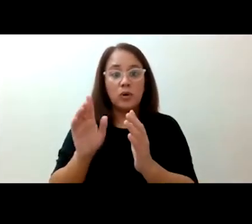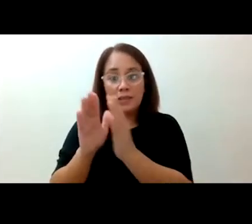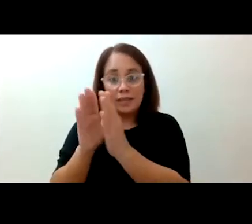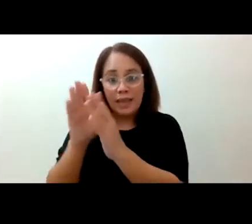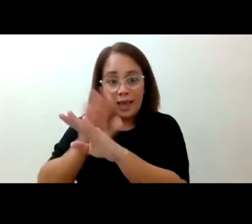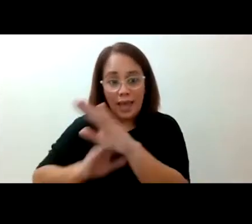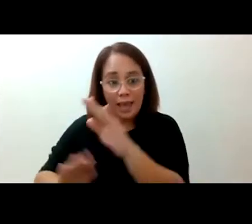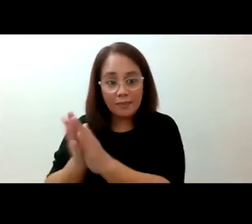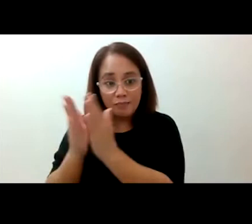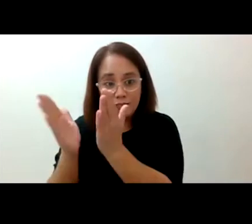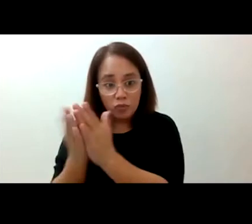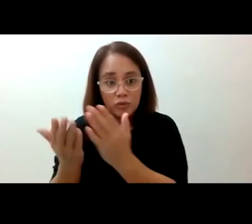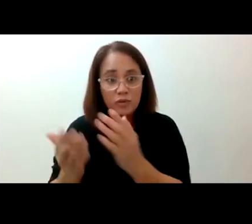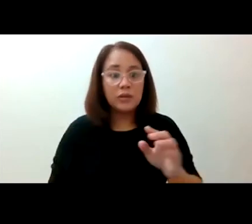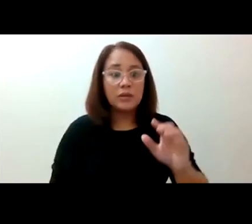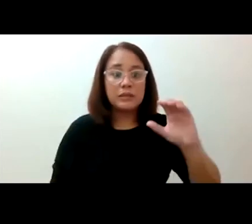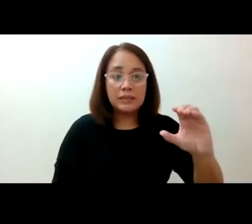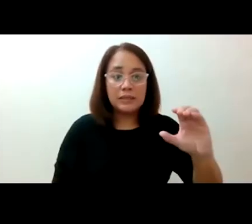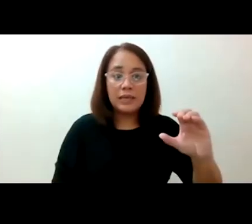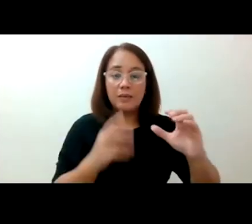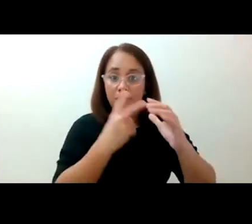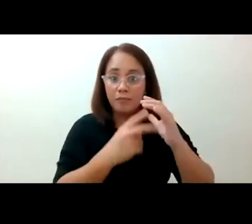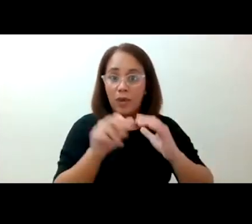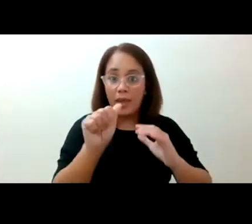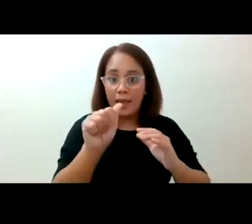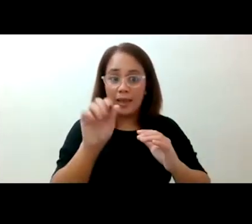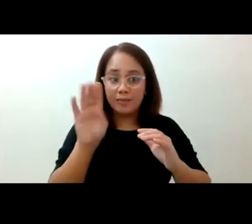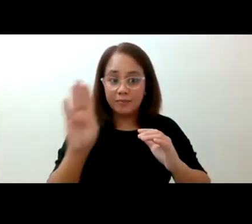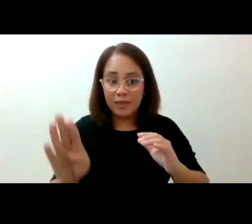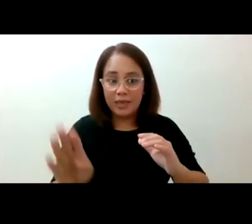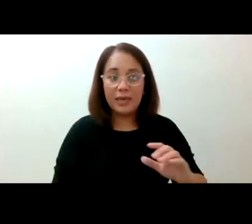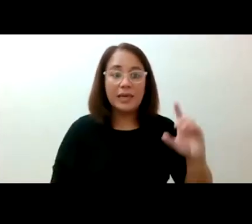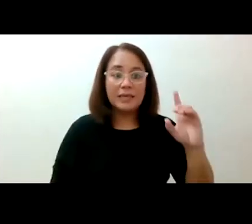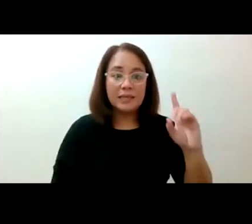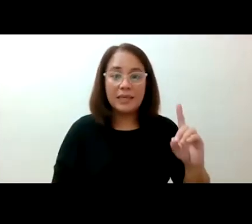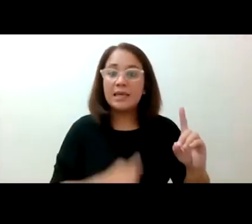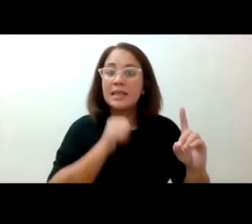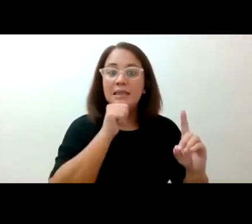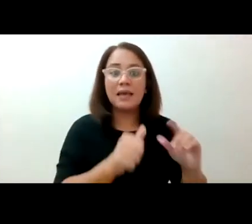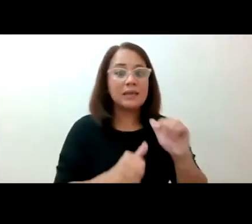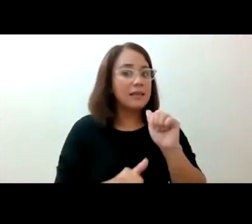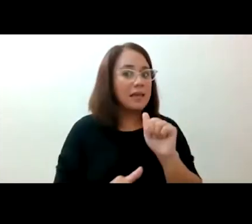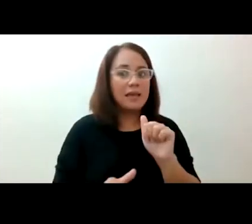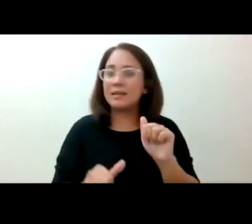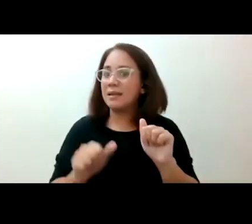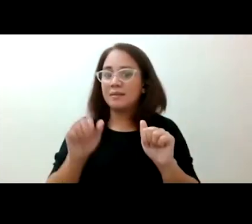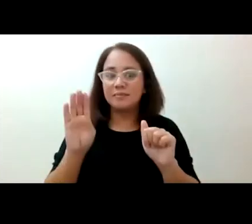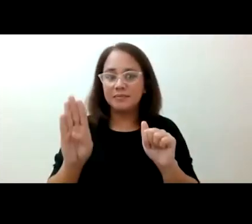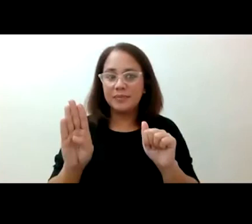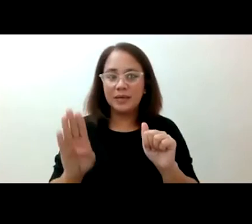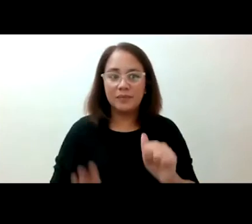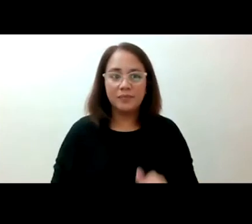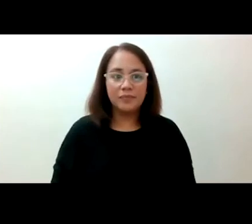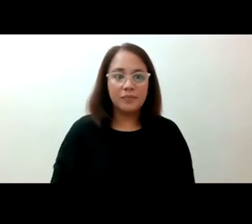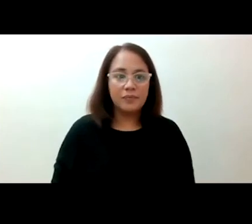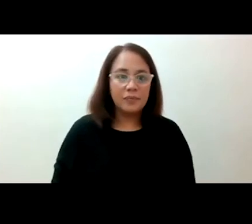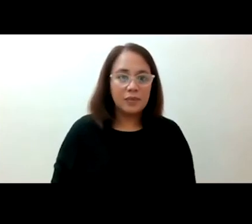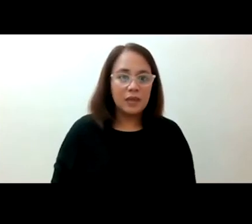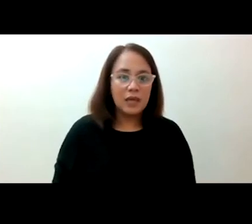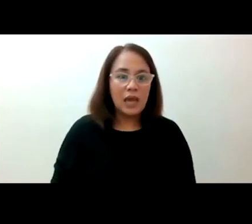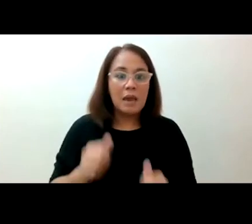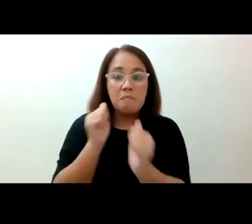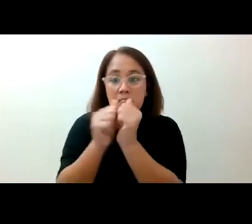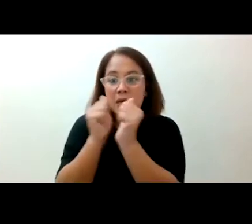and B. D, neither A nor B. Are we meaning that the students don't need a teacher, they